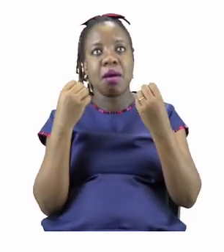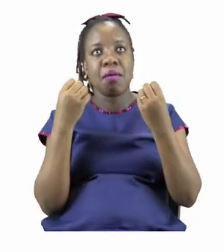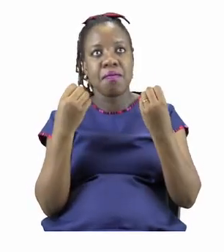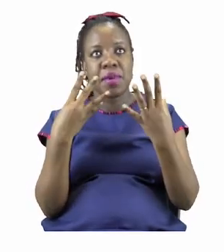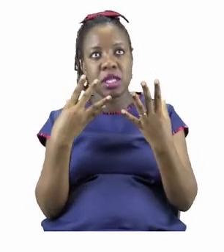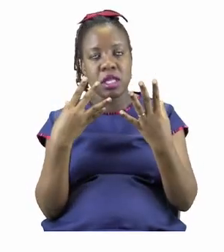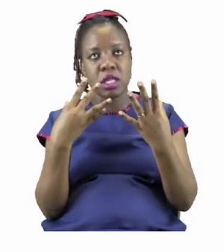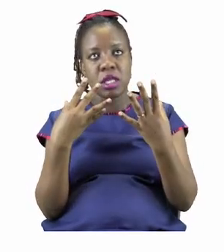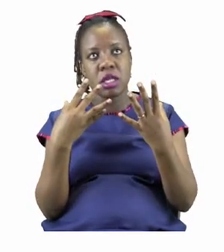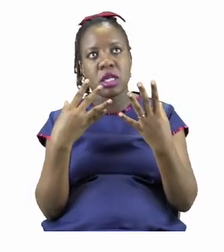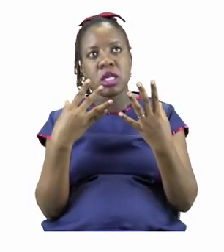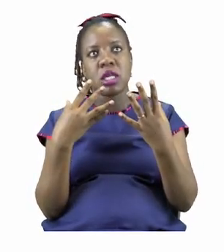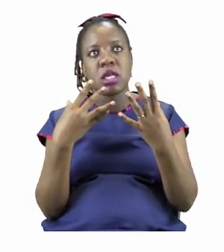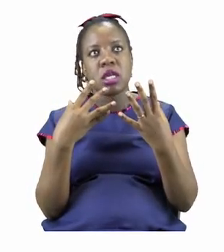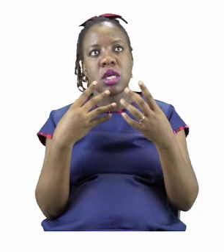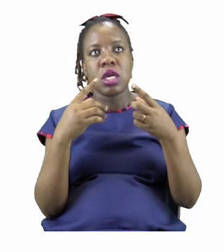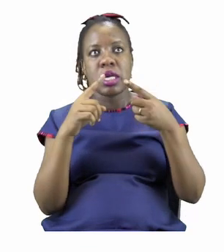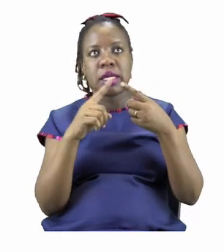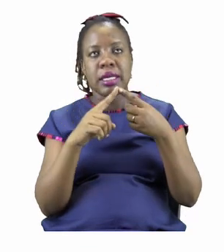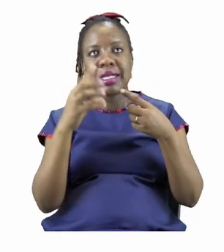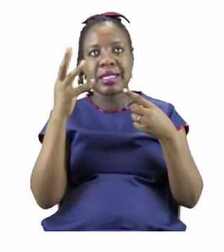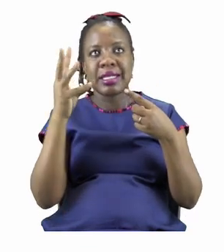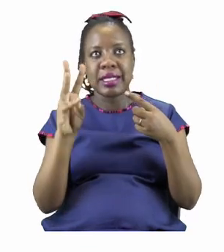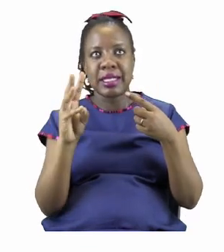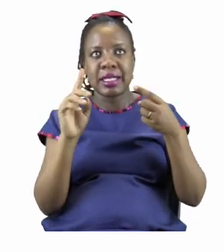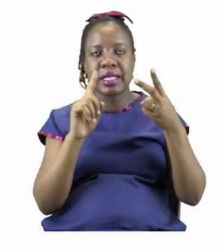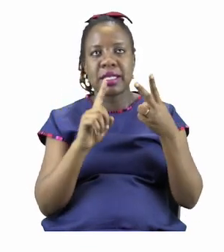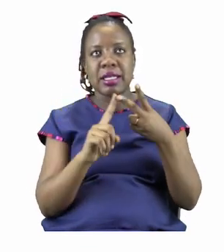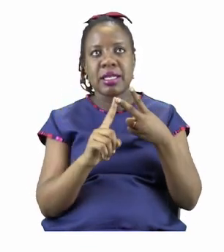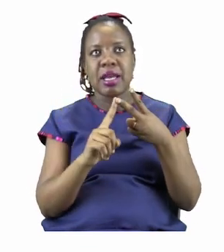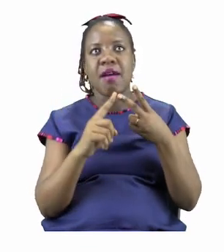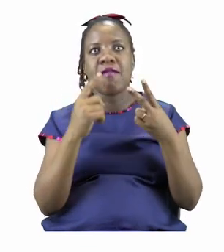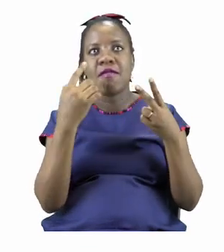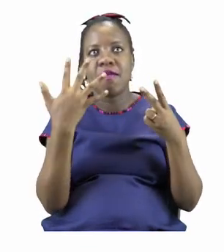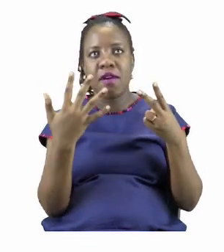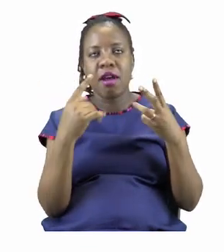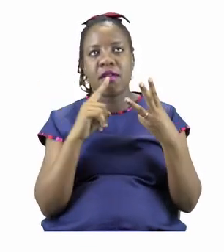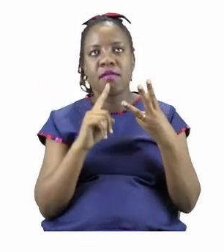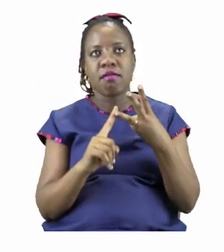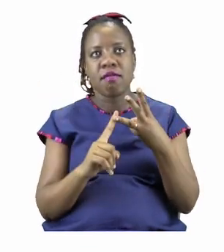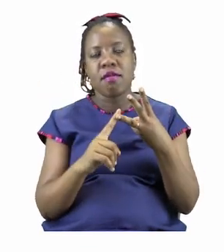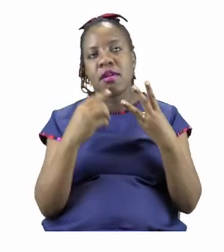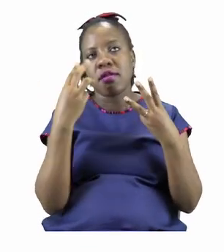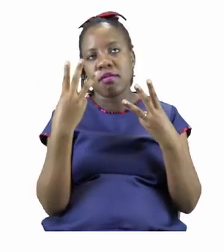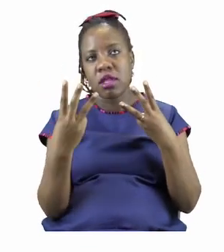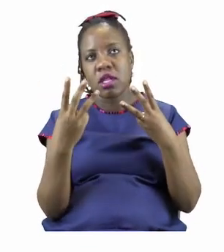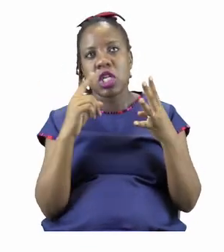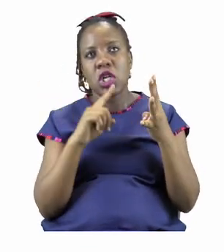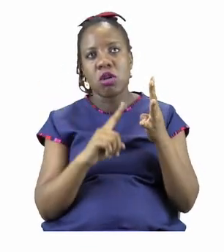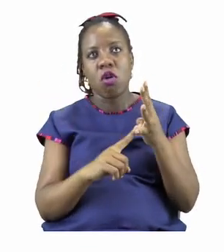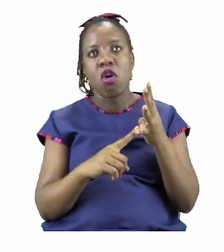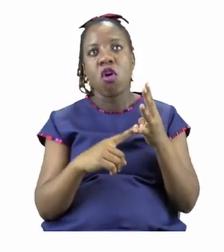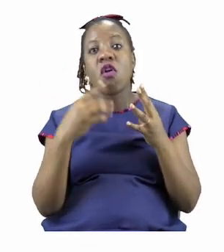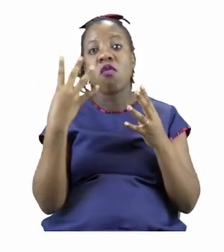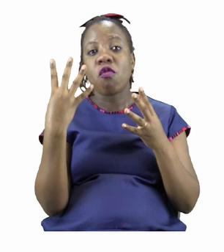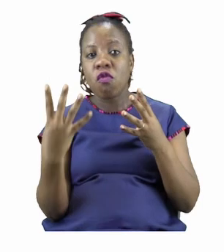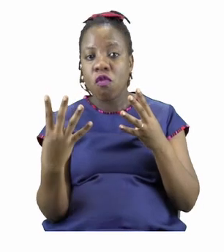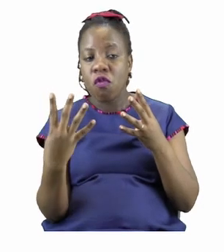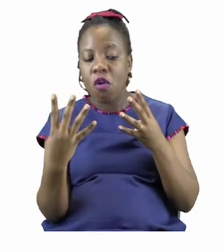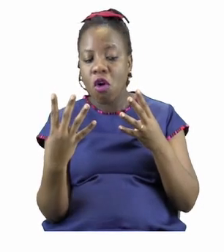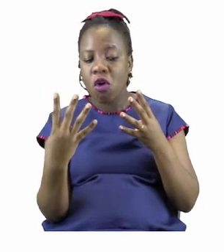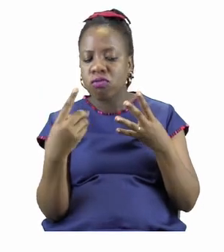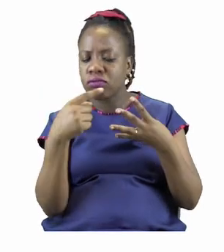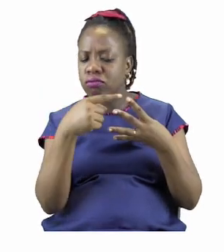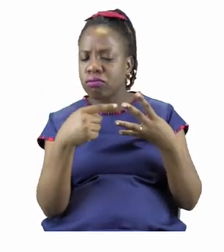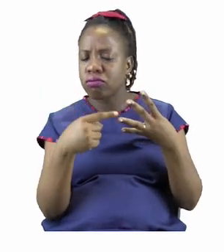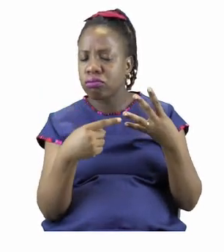4. Once again, you have to go ahead and circle the correct answer. In the